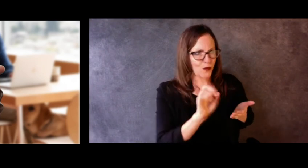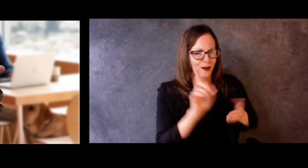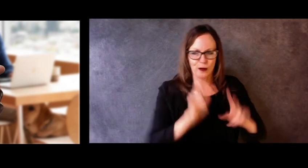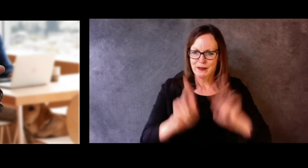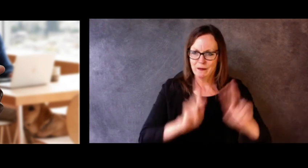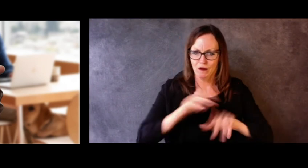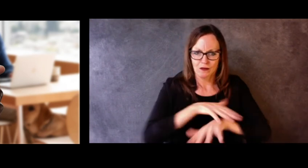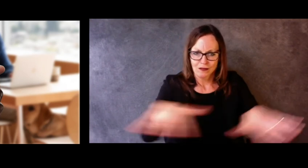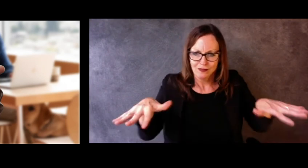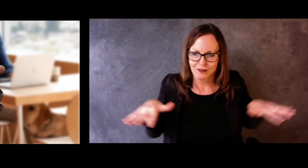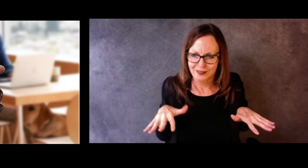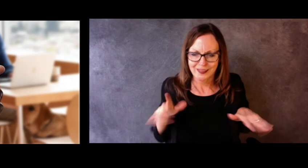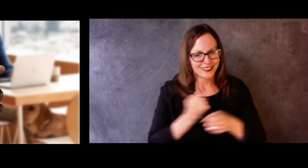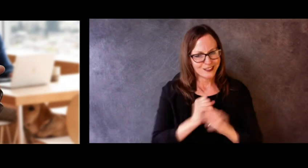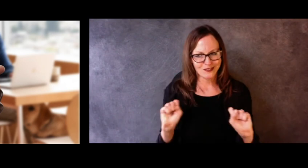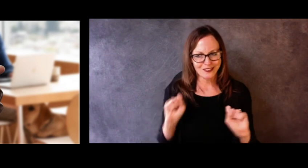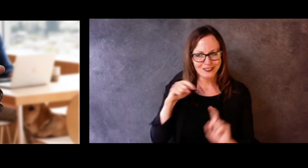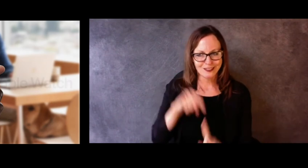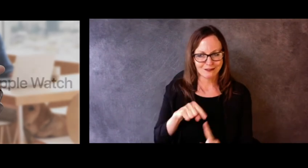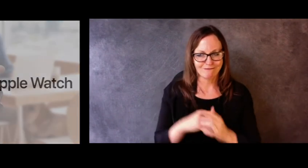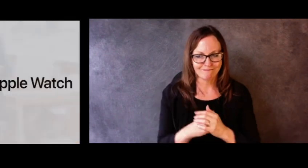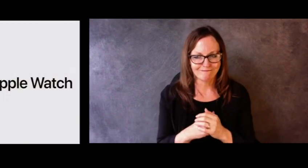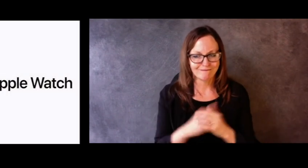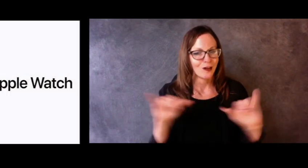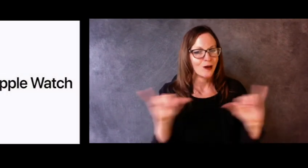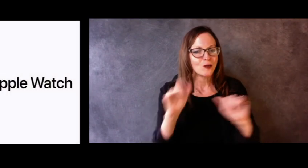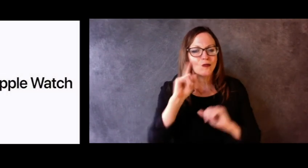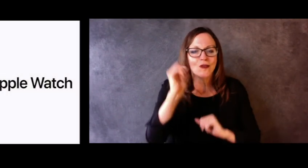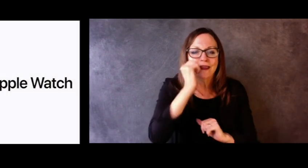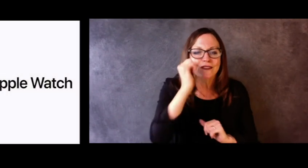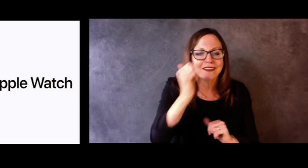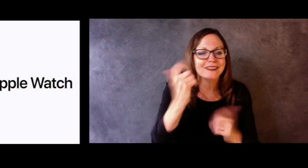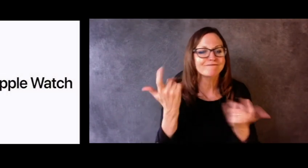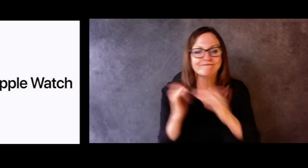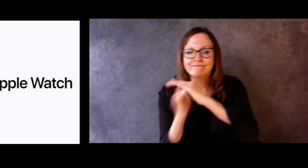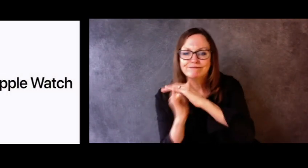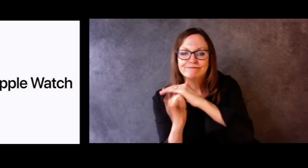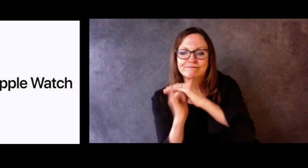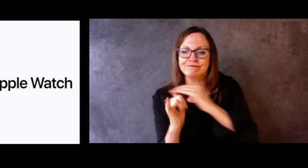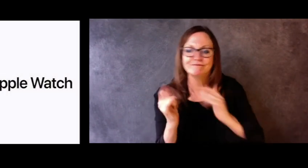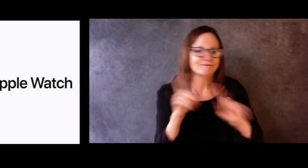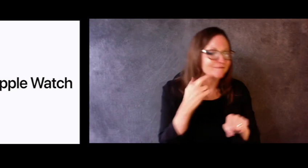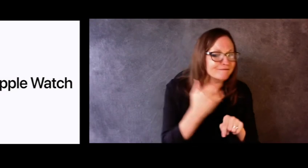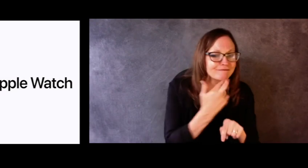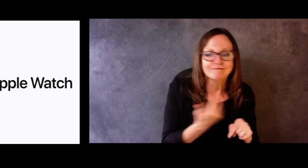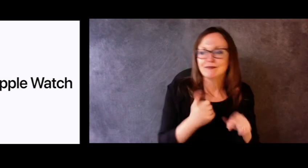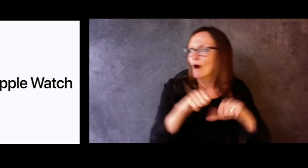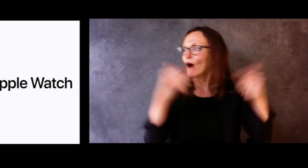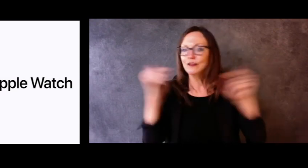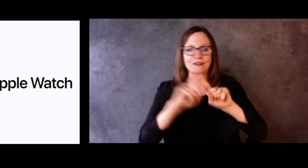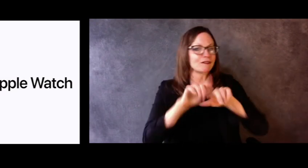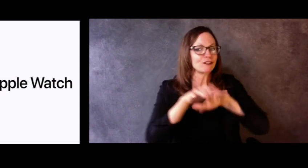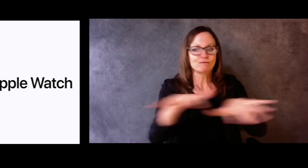but also just to help with day-to-day activities. And if you're someone with limited mobility, there's Assistive Touch for Apple